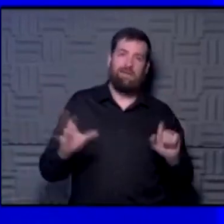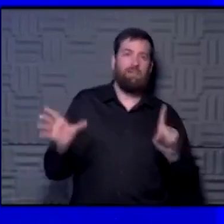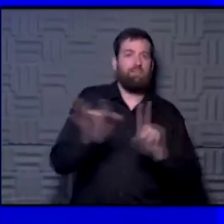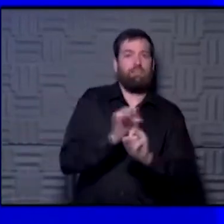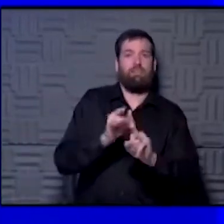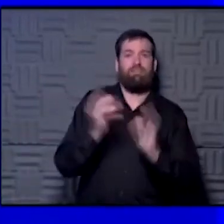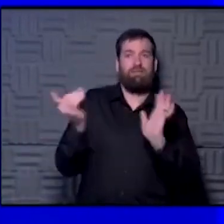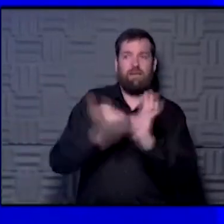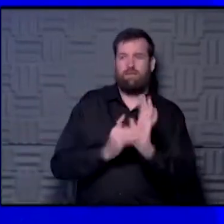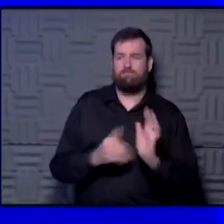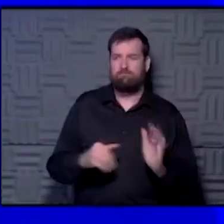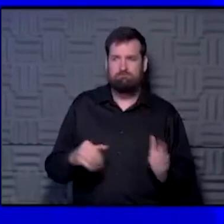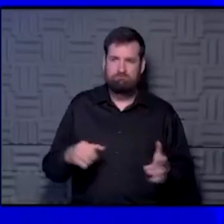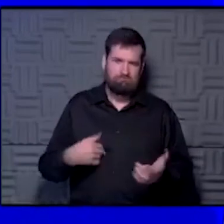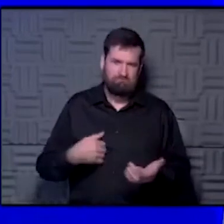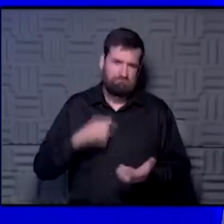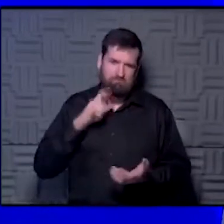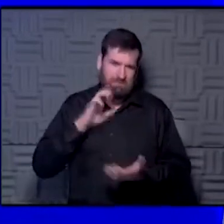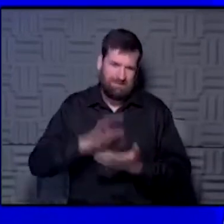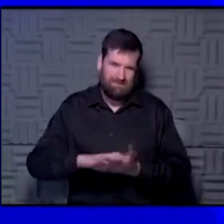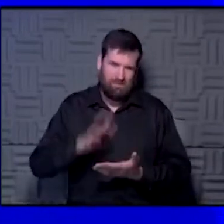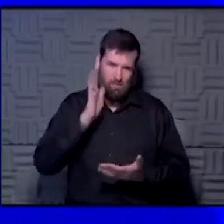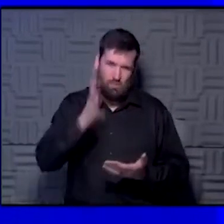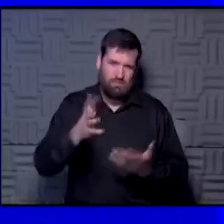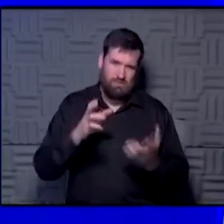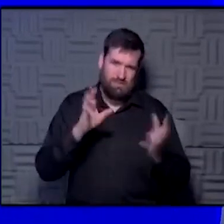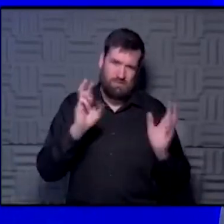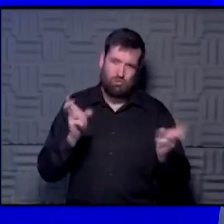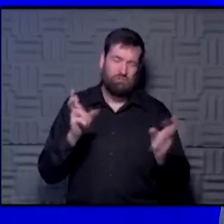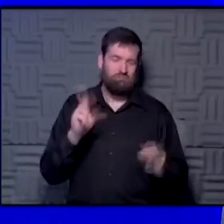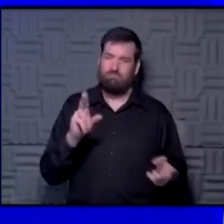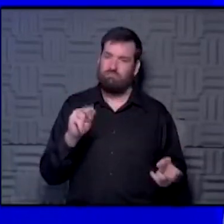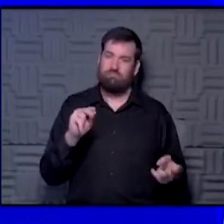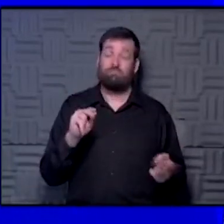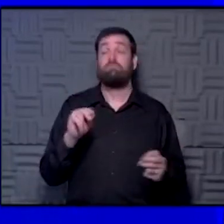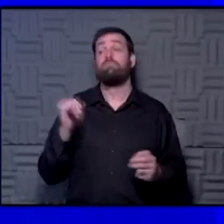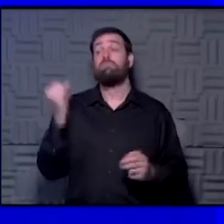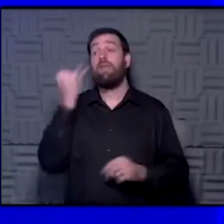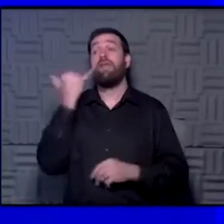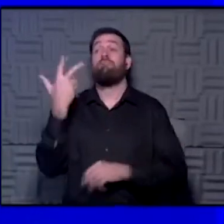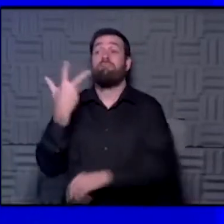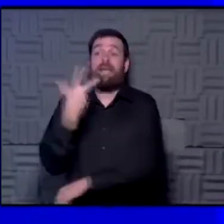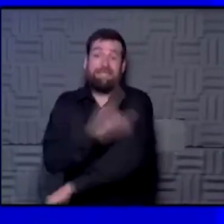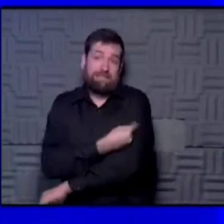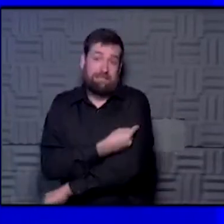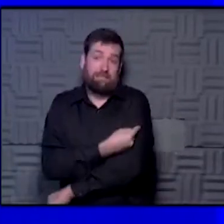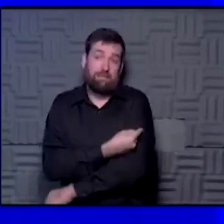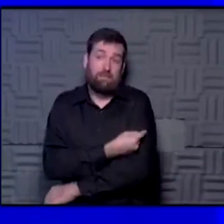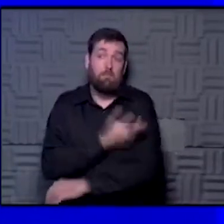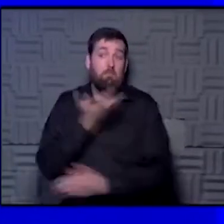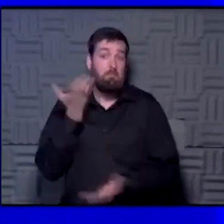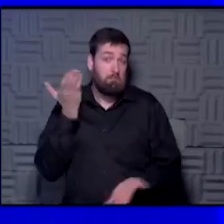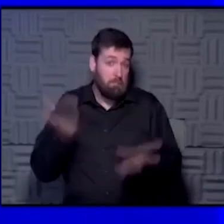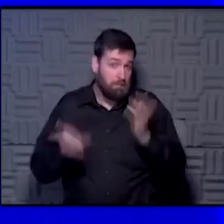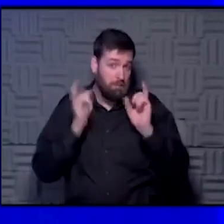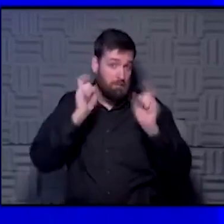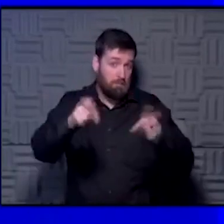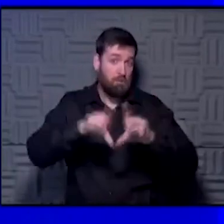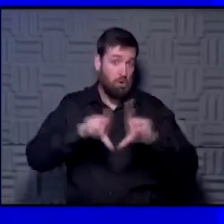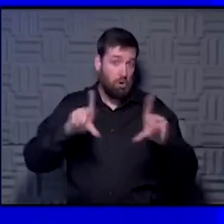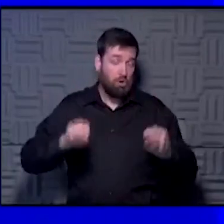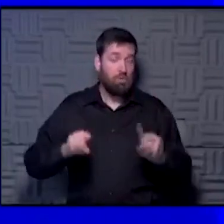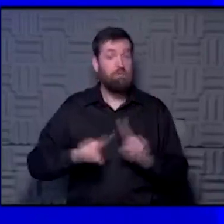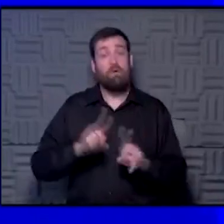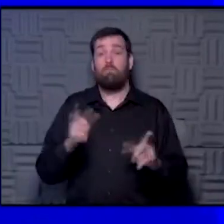don't understand, and I don't believe that that's going to be a big issue. If you get the vaccine, you may get a card, but I think that's